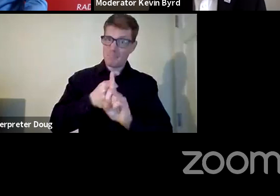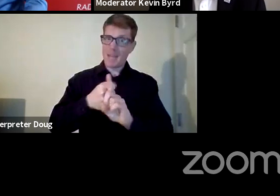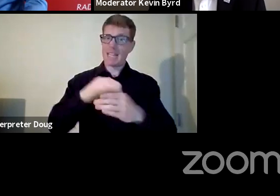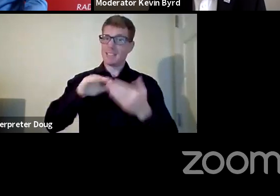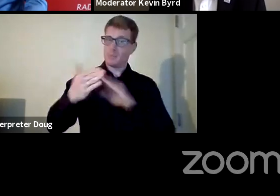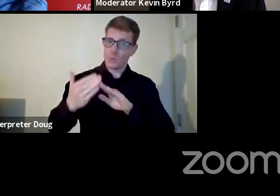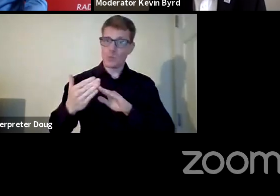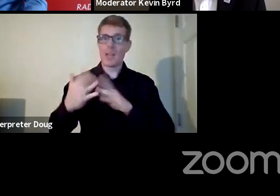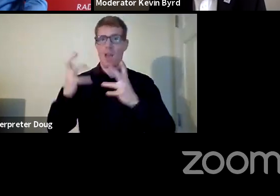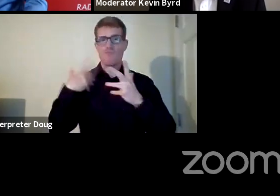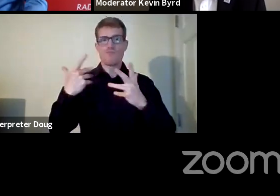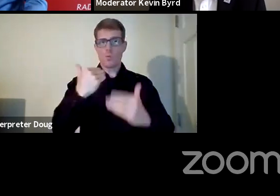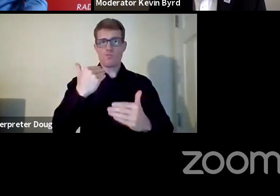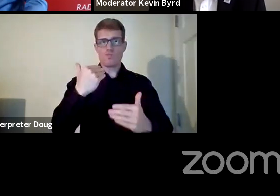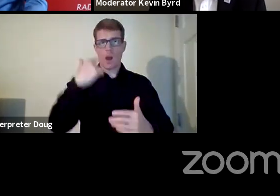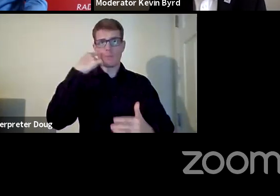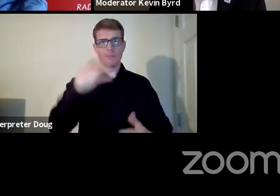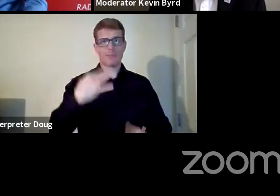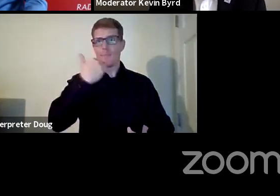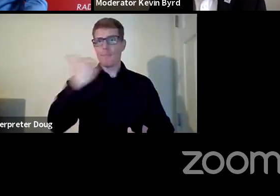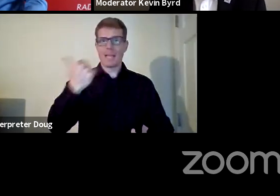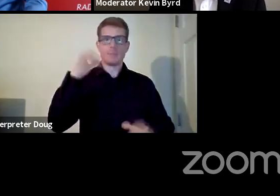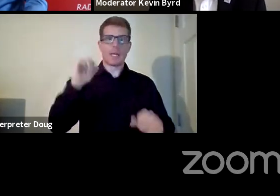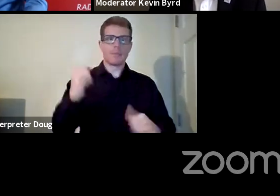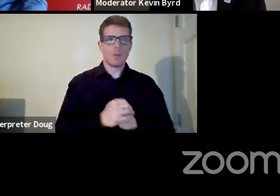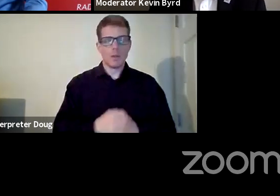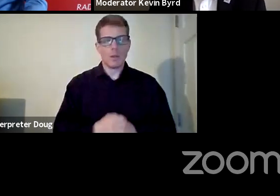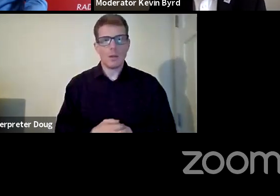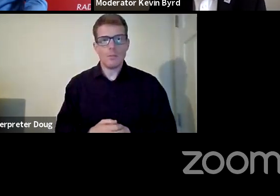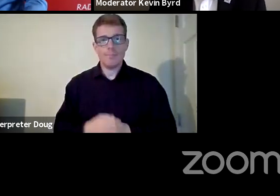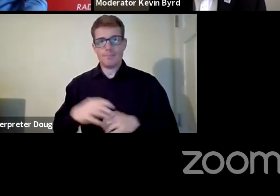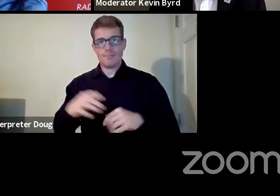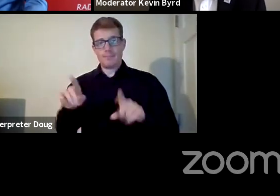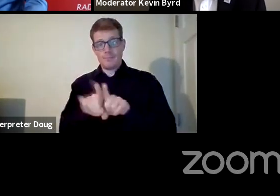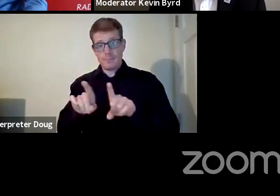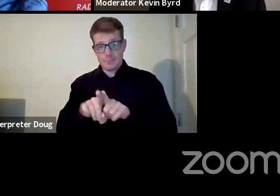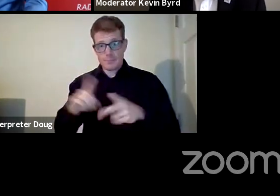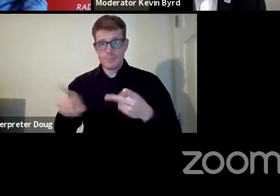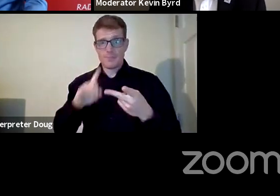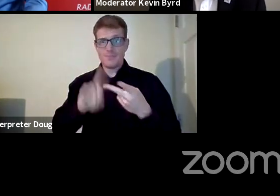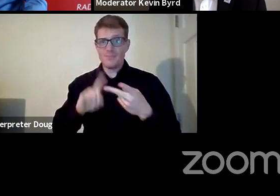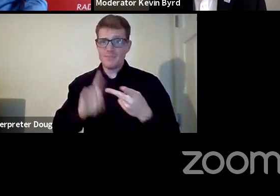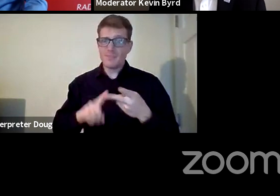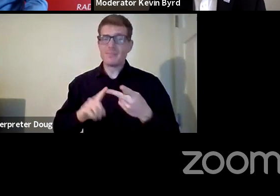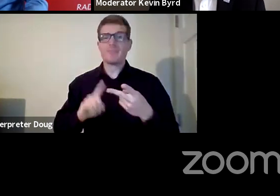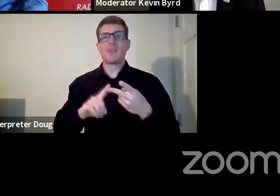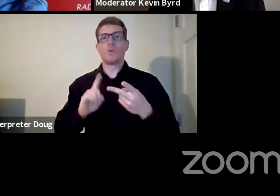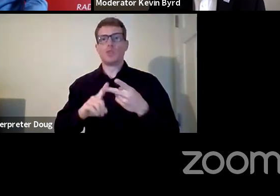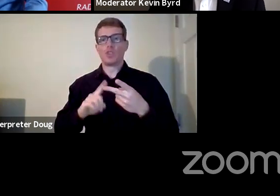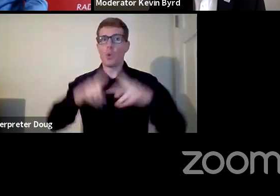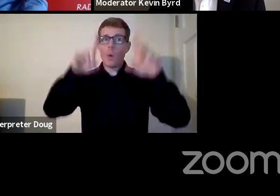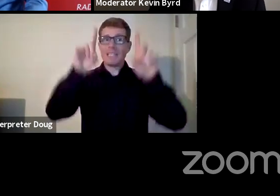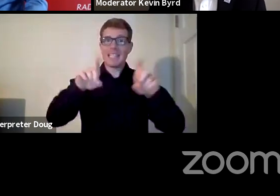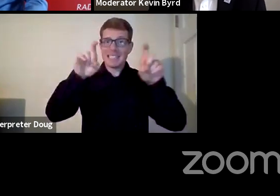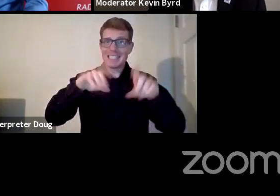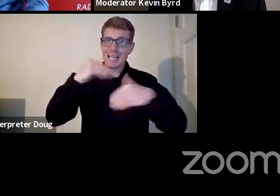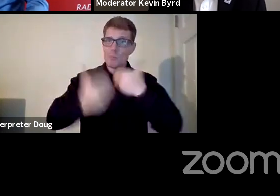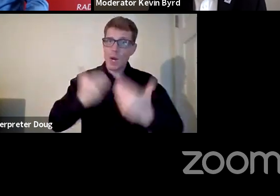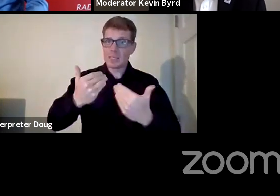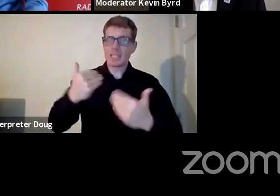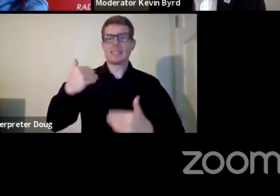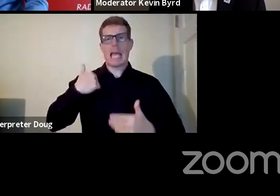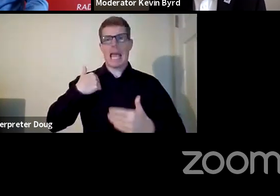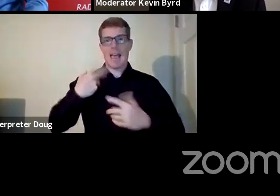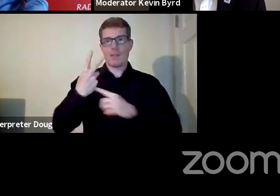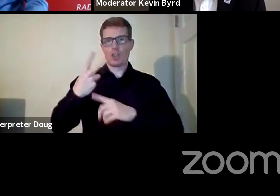helpful collaboration has been with the New River Health District and Dr. Bissell and testing. You know, we had two testing labs that